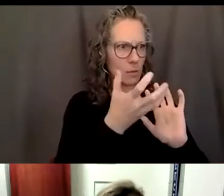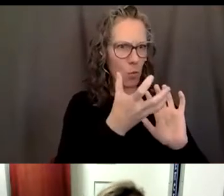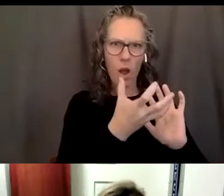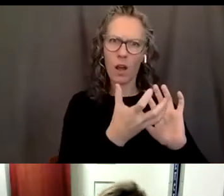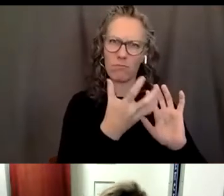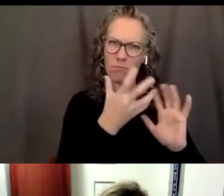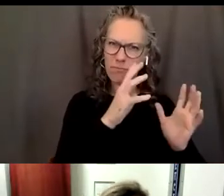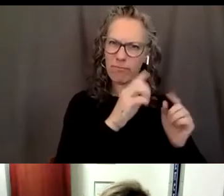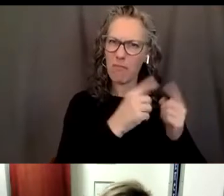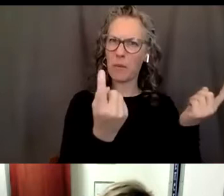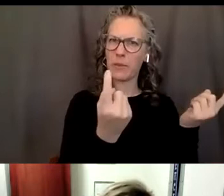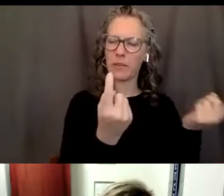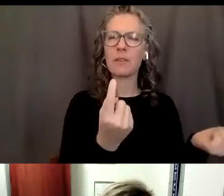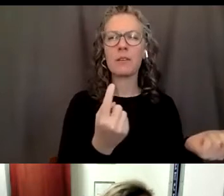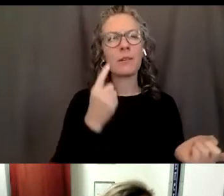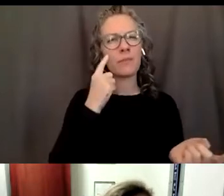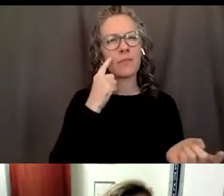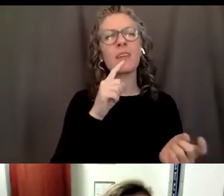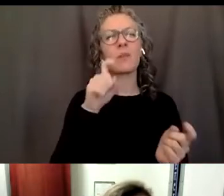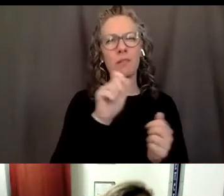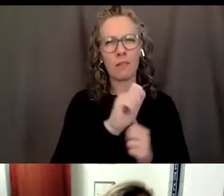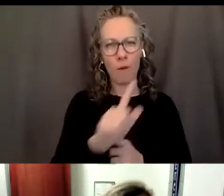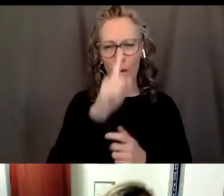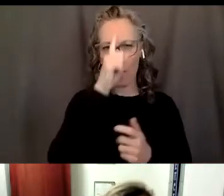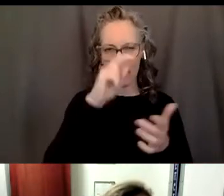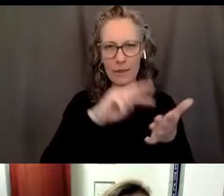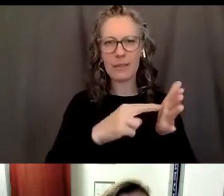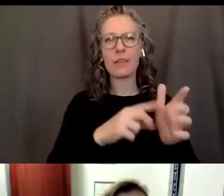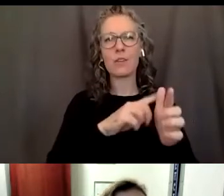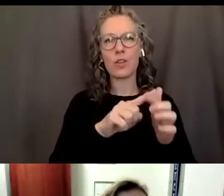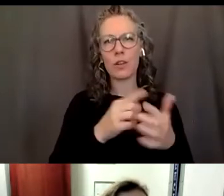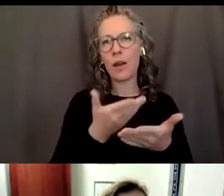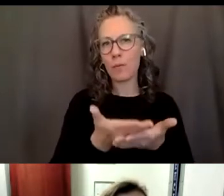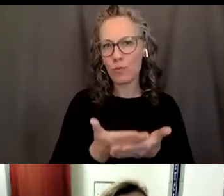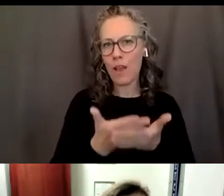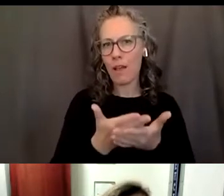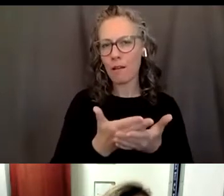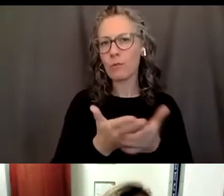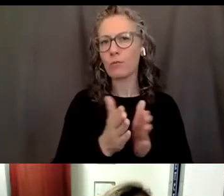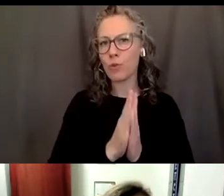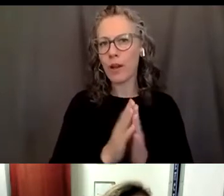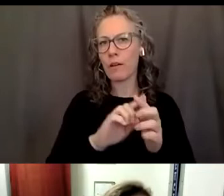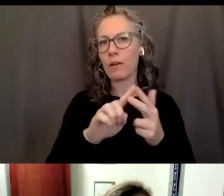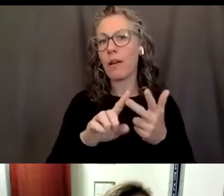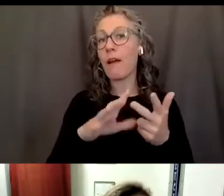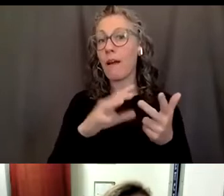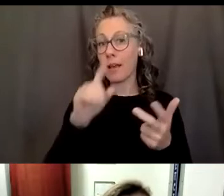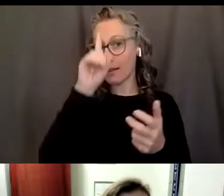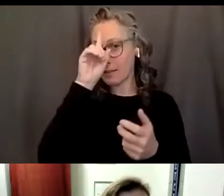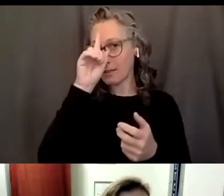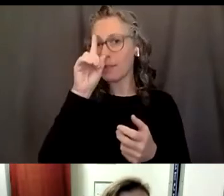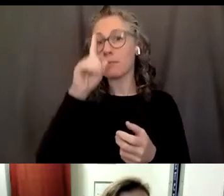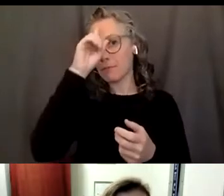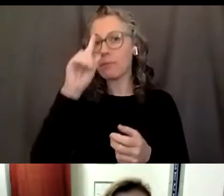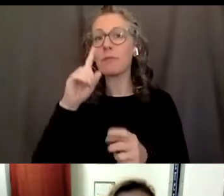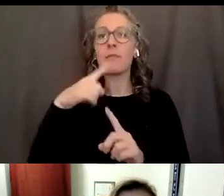about I think you really need all of them, the intention, the prayer, and the affirmation, but it's all about the feeling. How does it feel when you